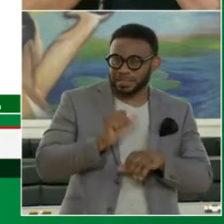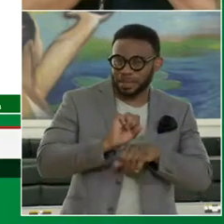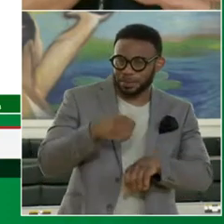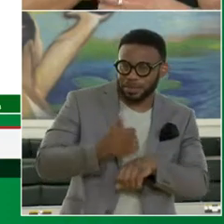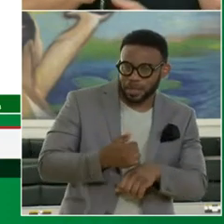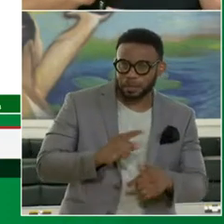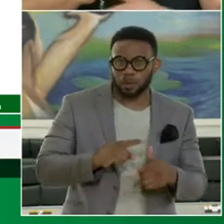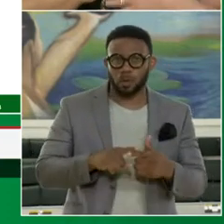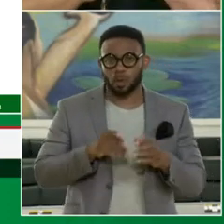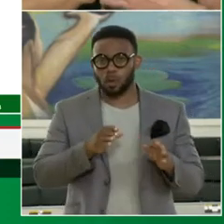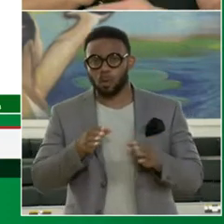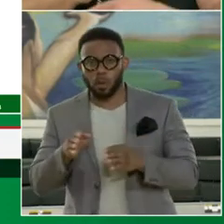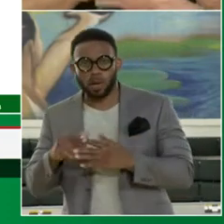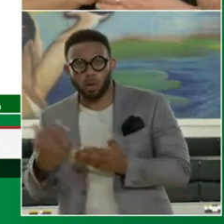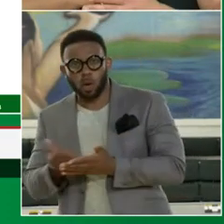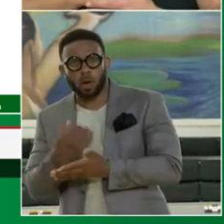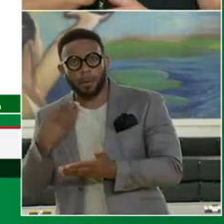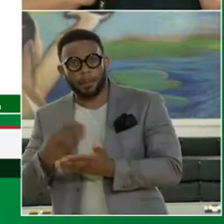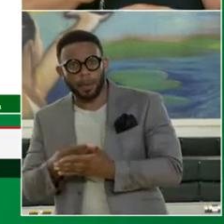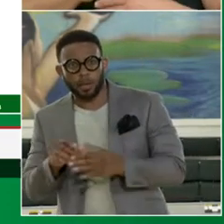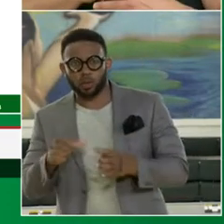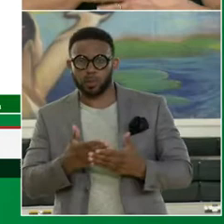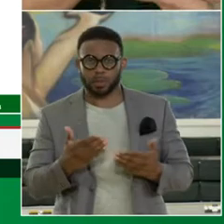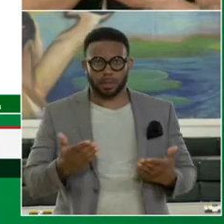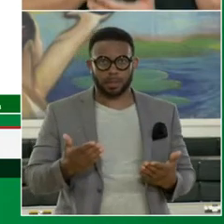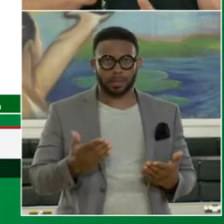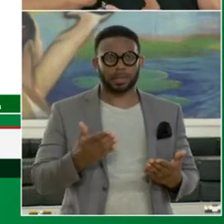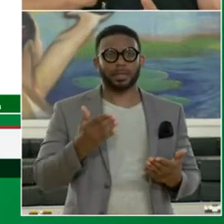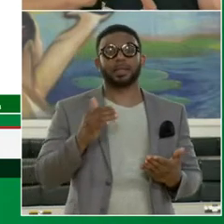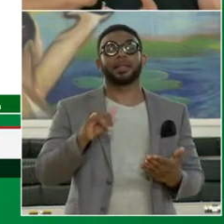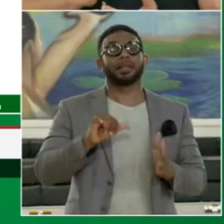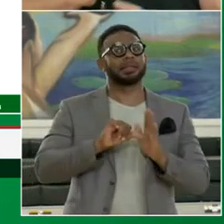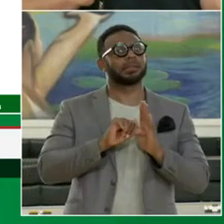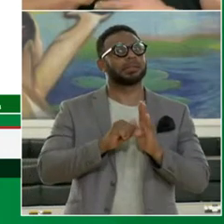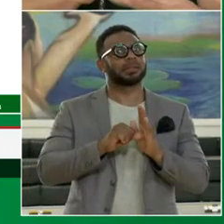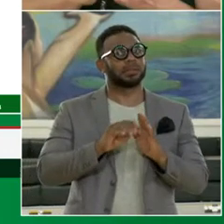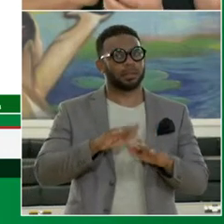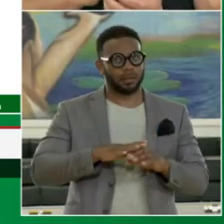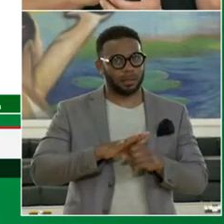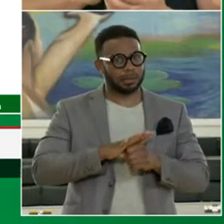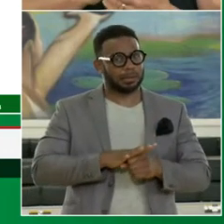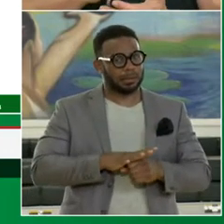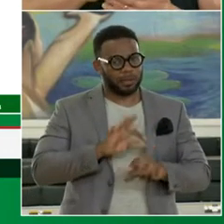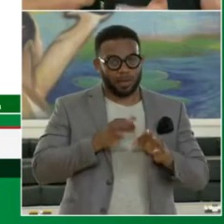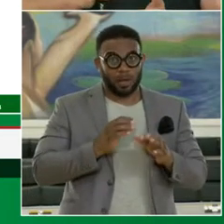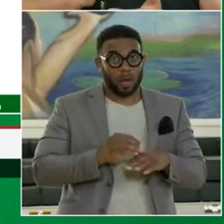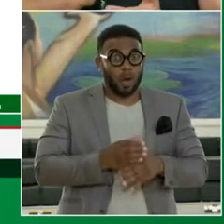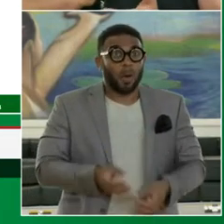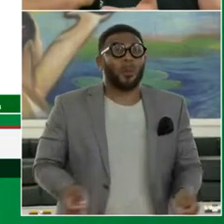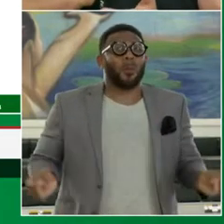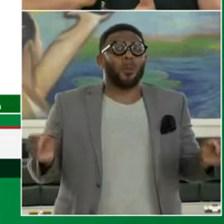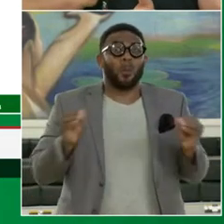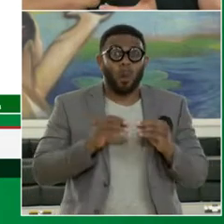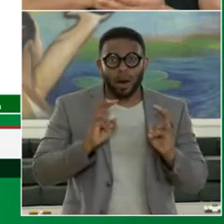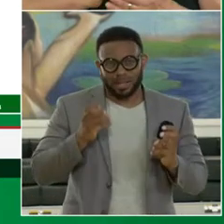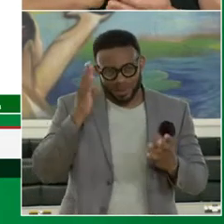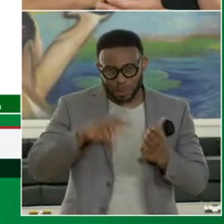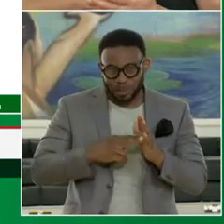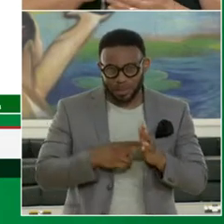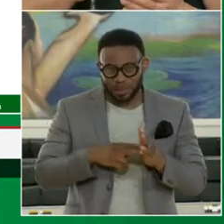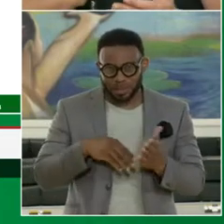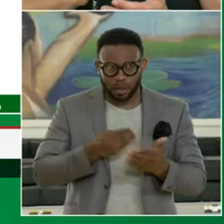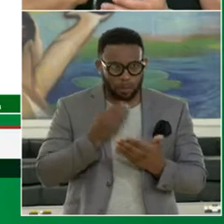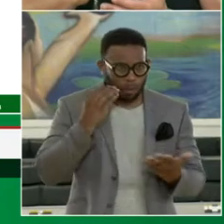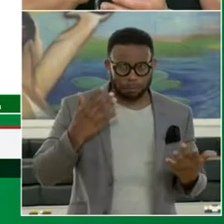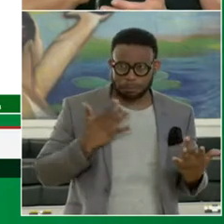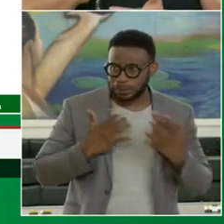up or ways to earn money or do things, that puts a stress on a family, and that could cause more issues in families